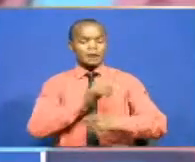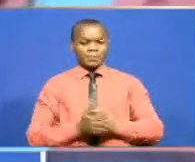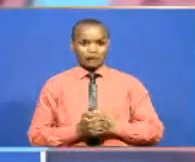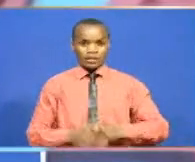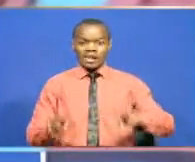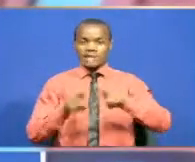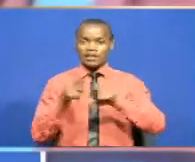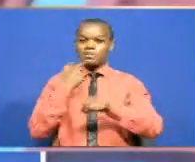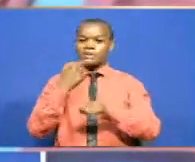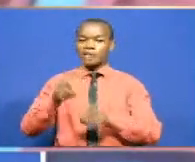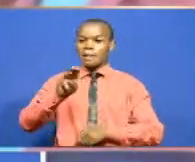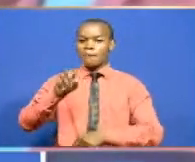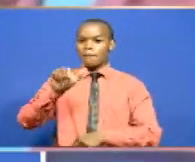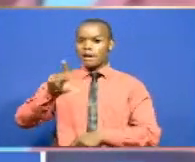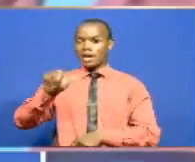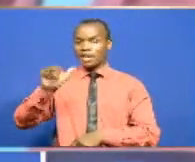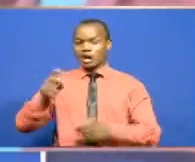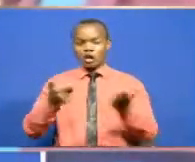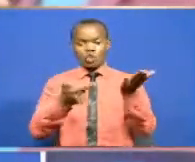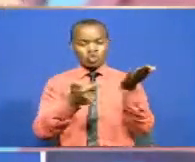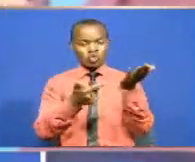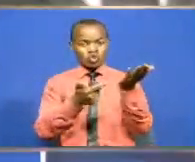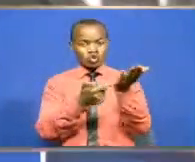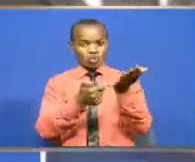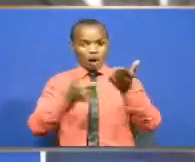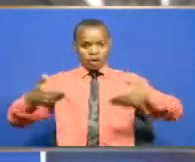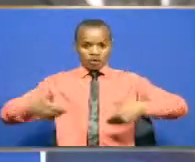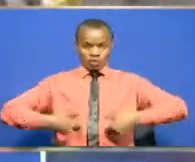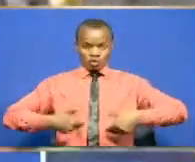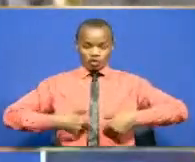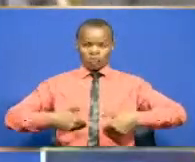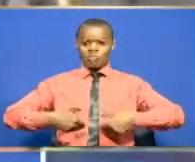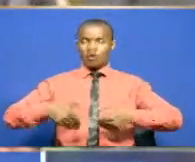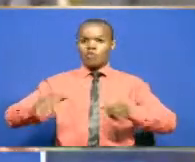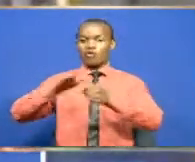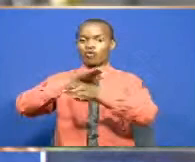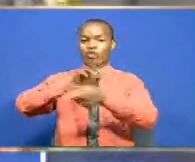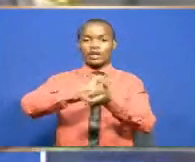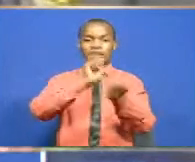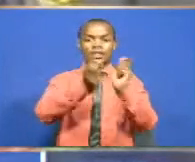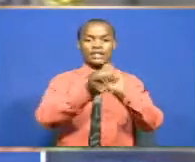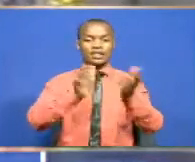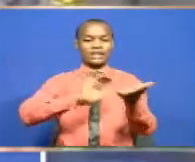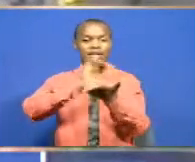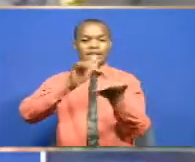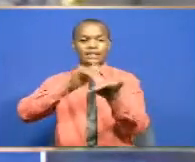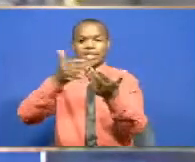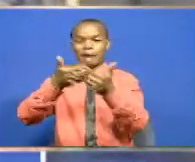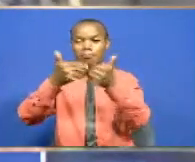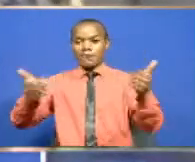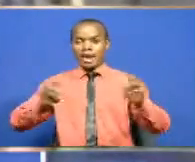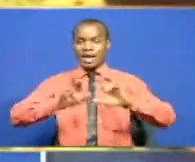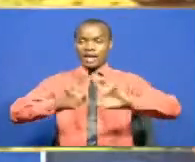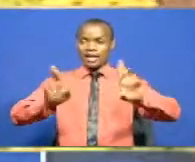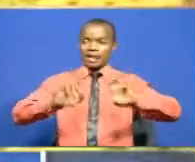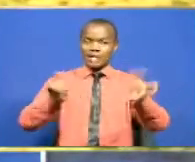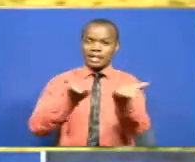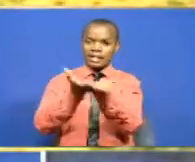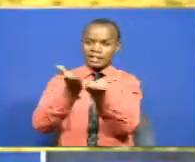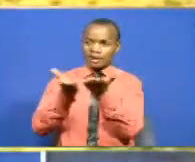Maralal Youth Polytechnic had been fully renovated and converted into an isolation facility ready to serve